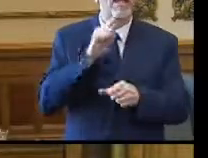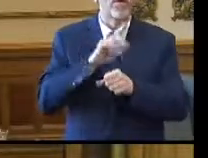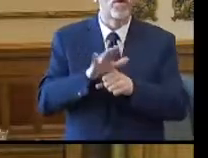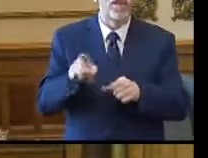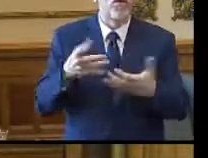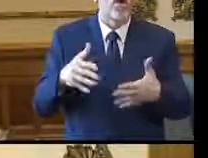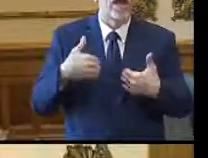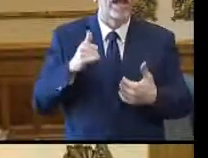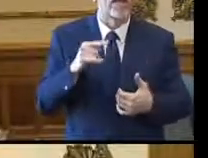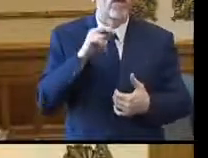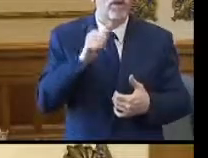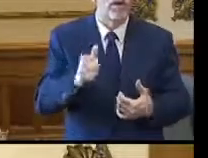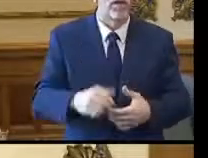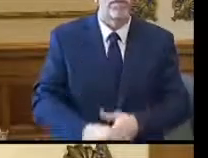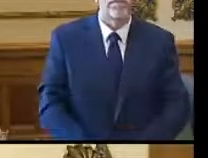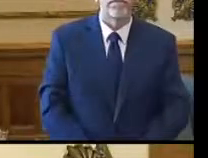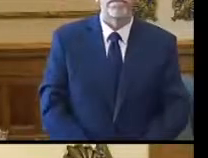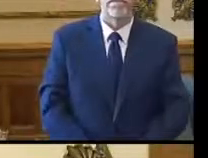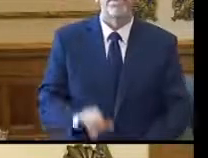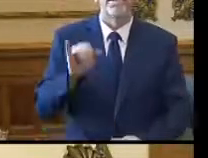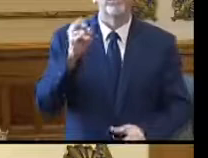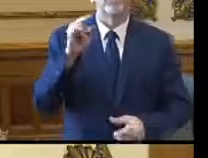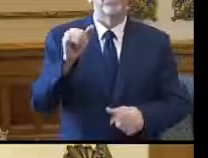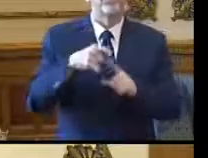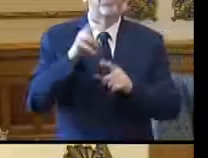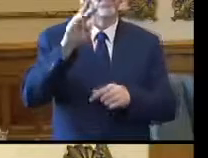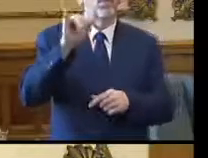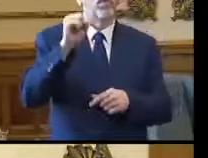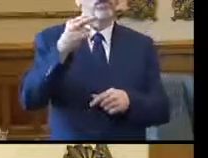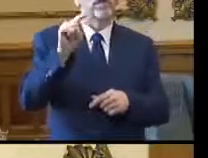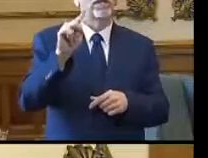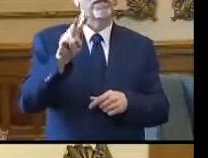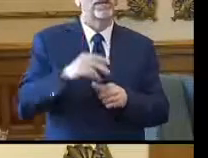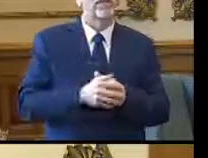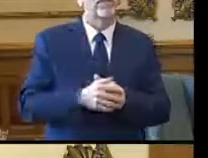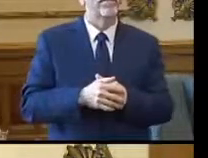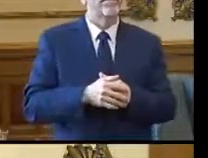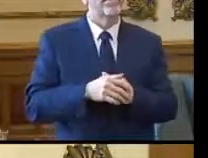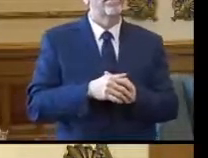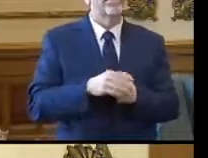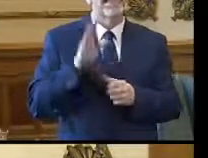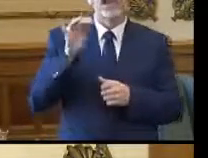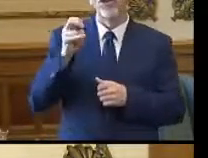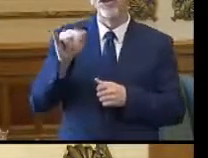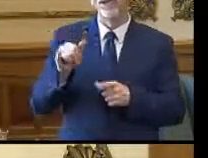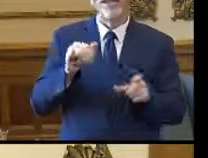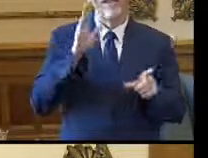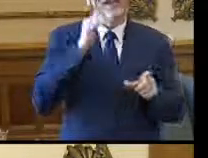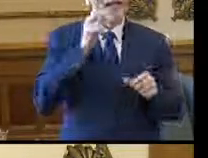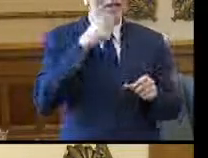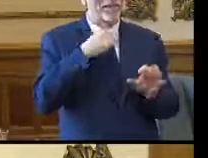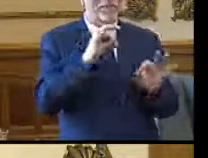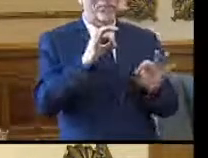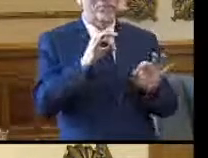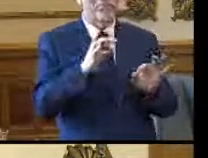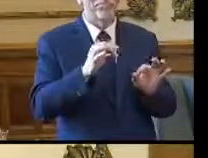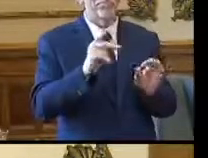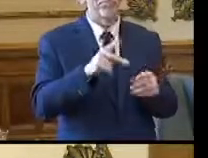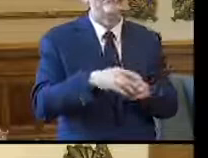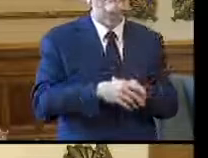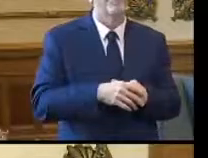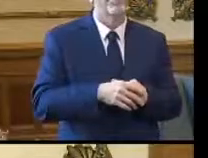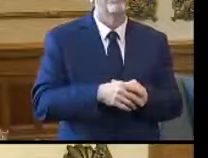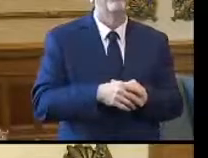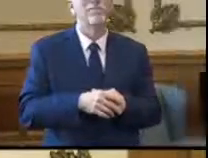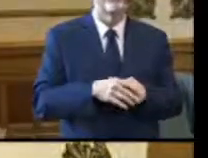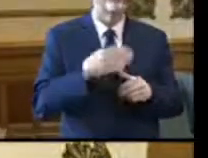had it. Jenny, Wish TV. Hello, Jenny. Good afternoon. Hi. Can you guys hear me? Yes. Hi, Perfectly.